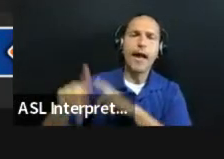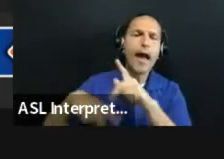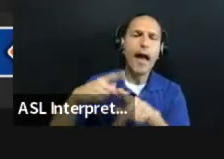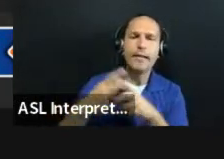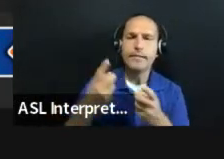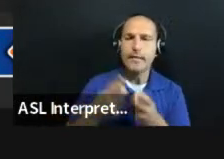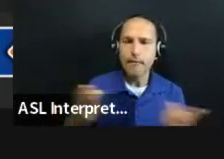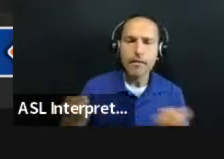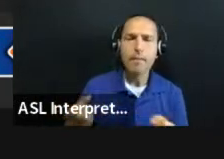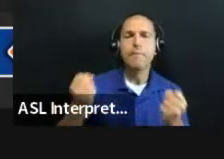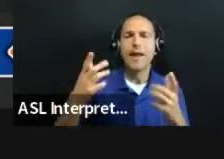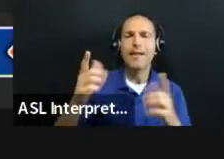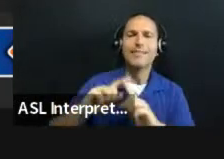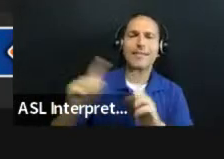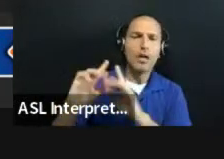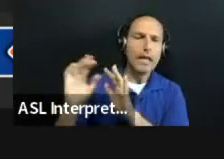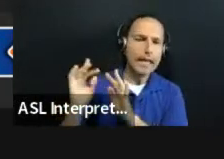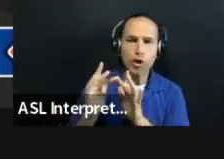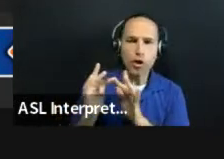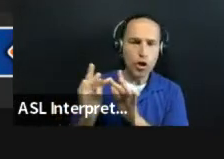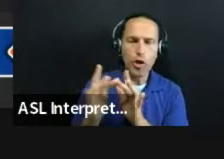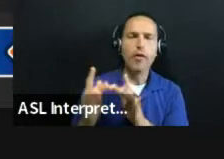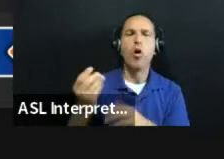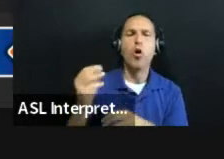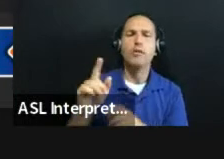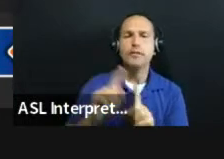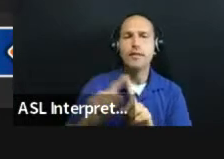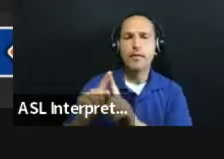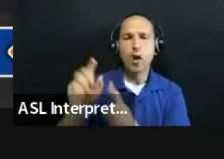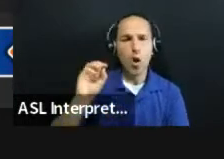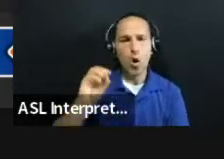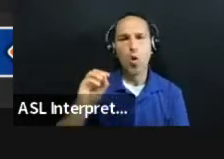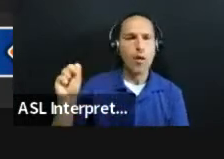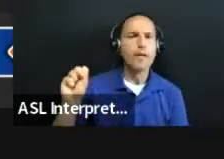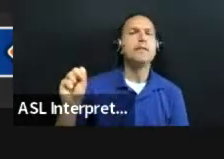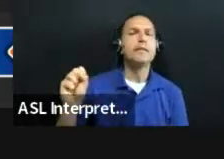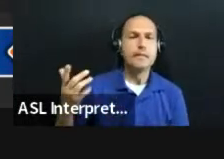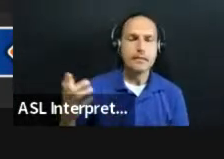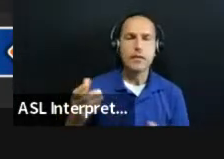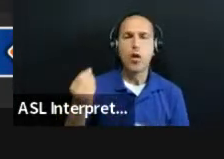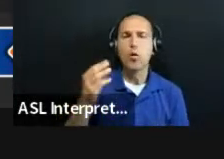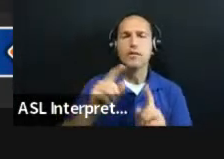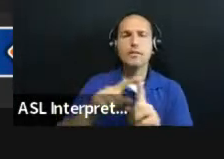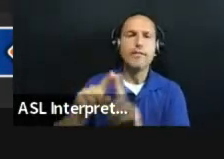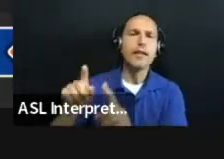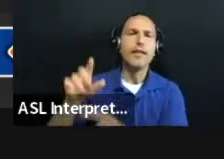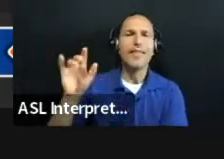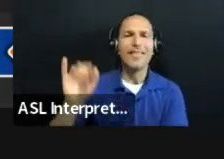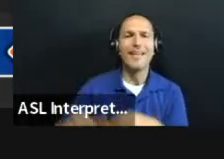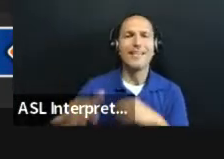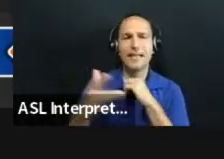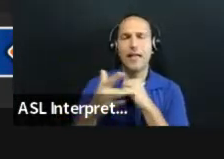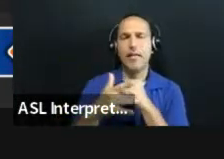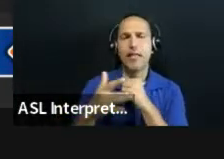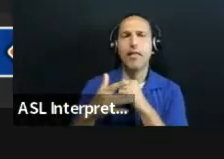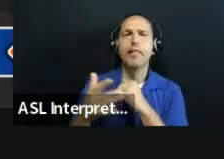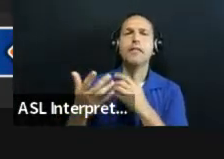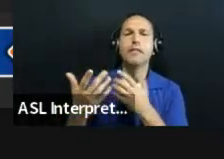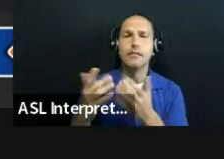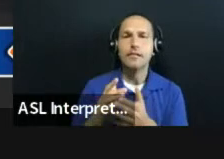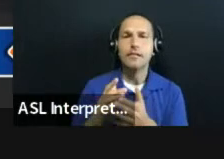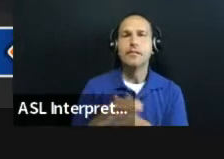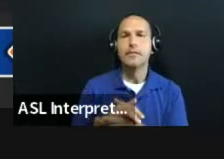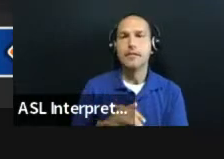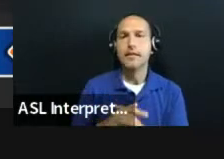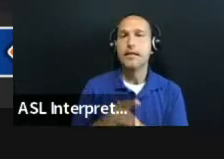many browsers as possible, as many operating systems as possible, right? And as many assistive technologies as possible. So making sure